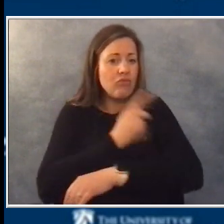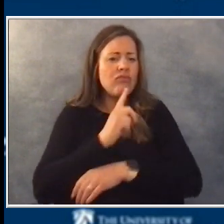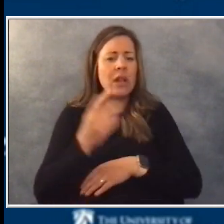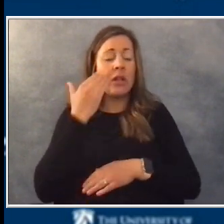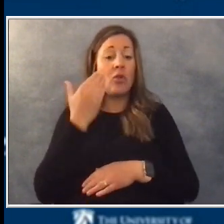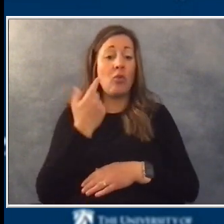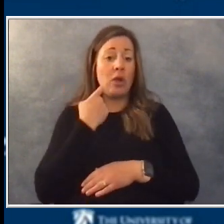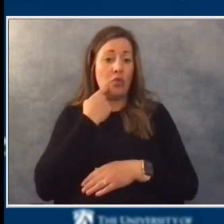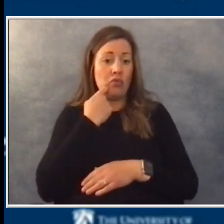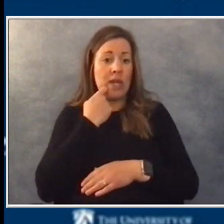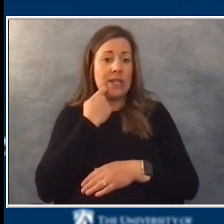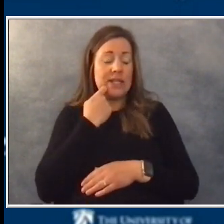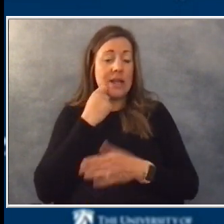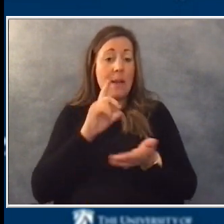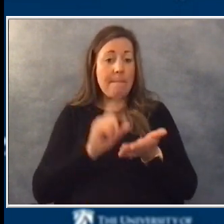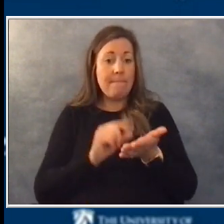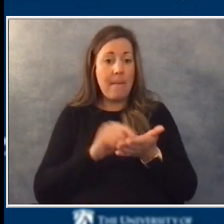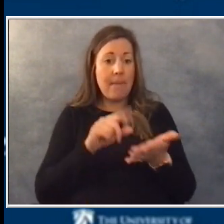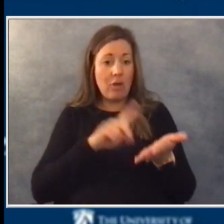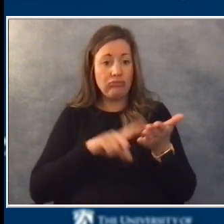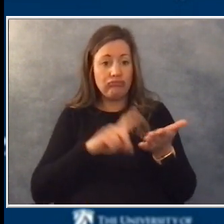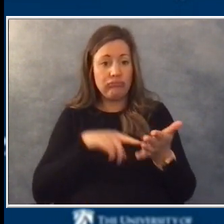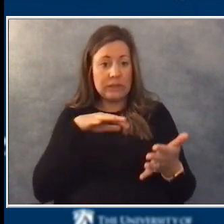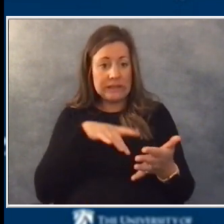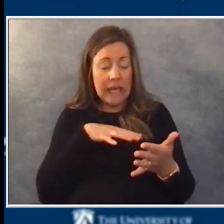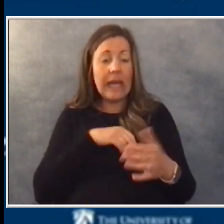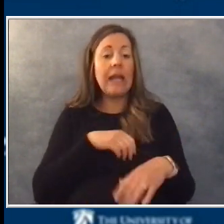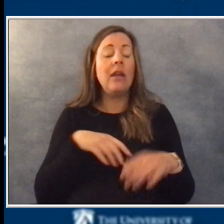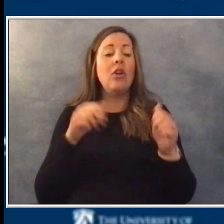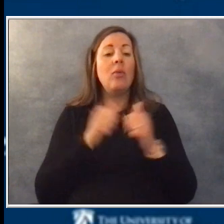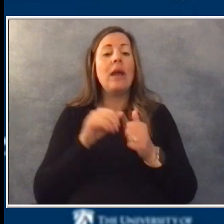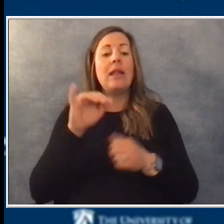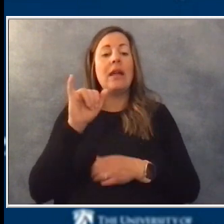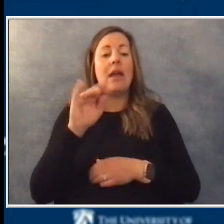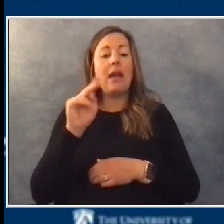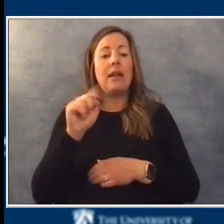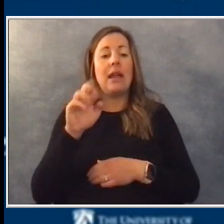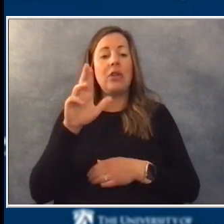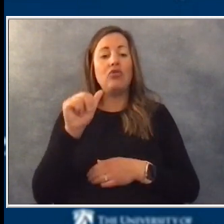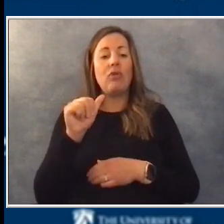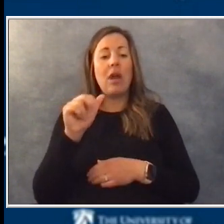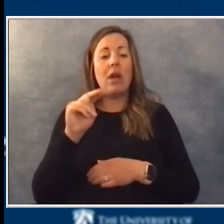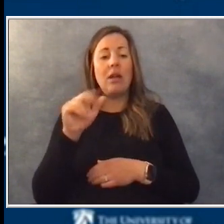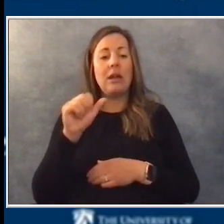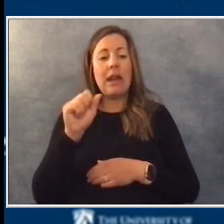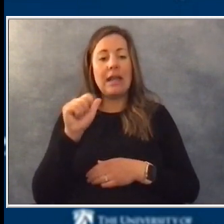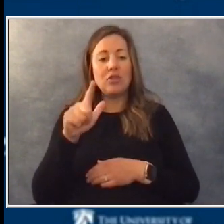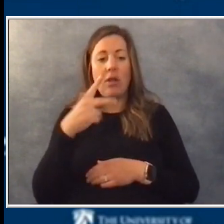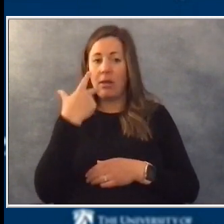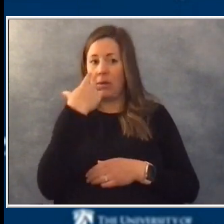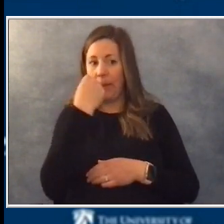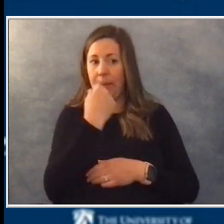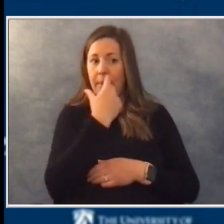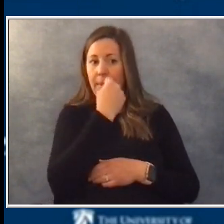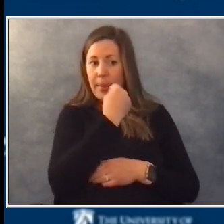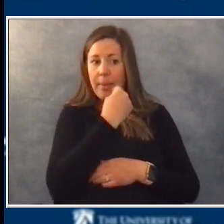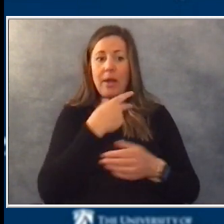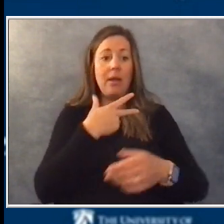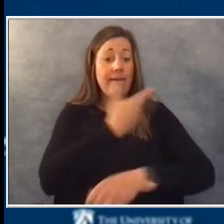was a recent published study looking at an intranasal vaccine, and that looked to be very good for